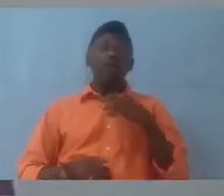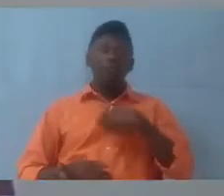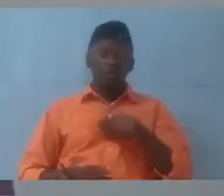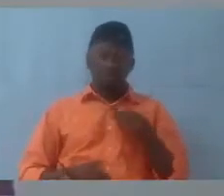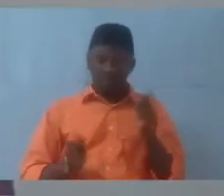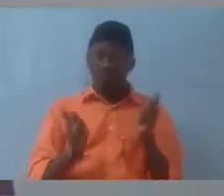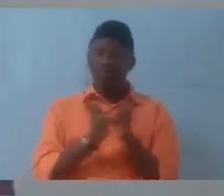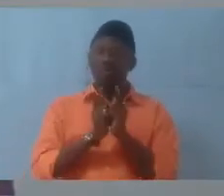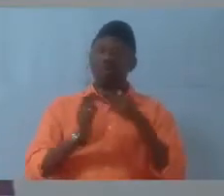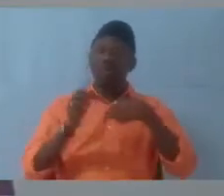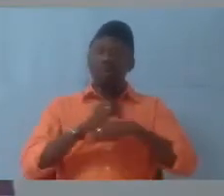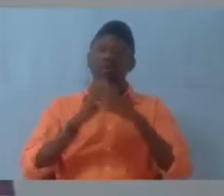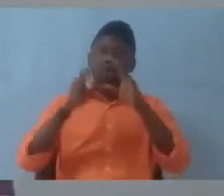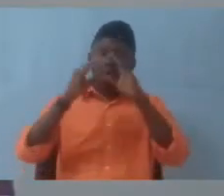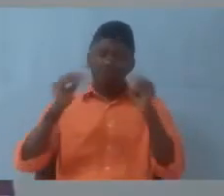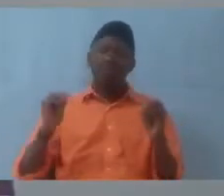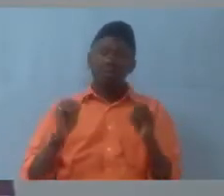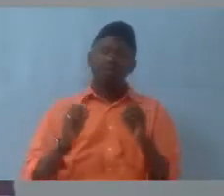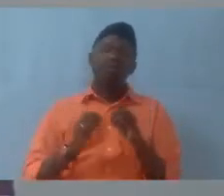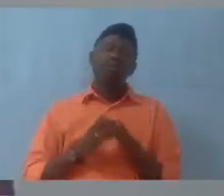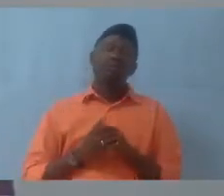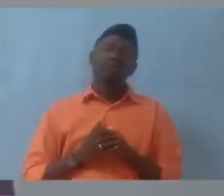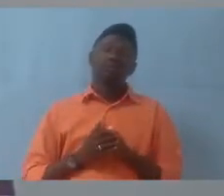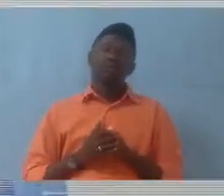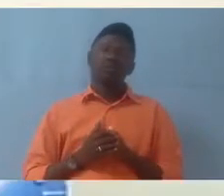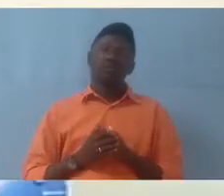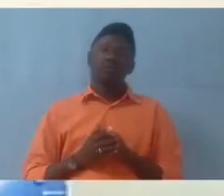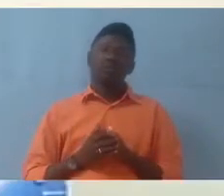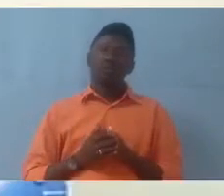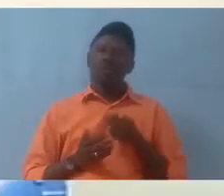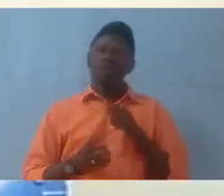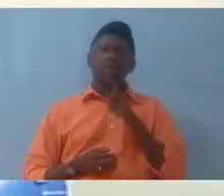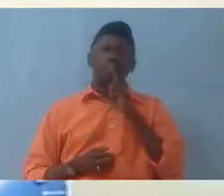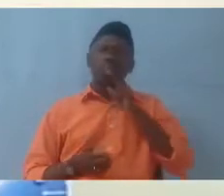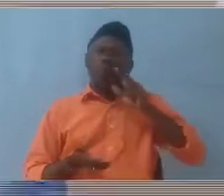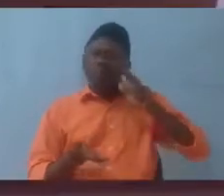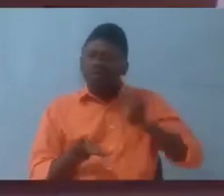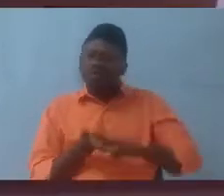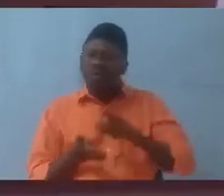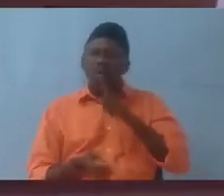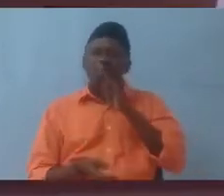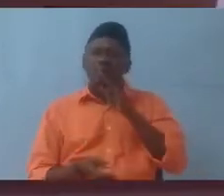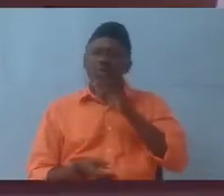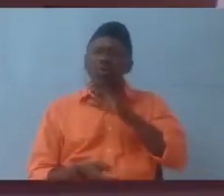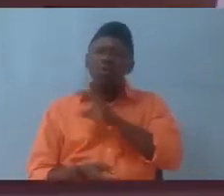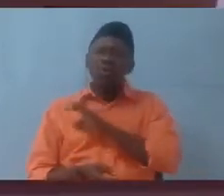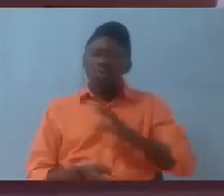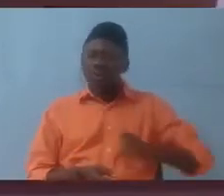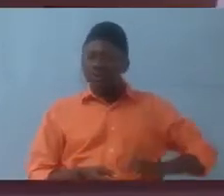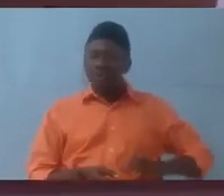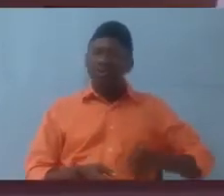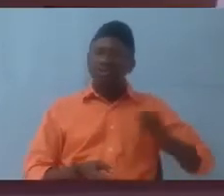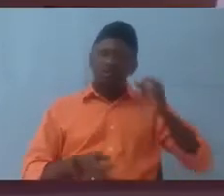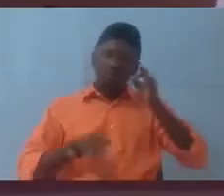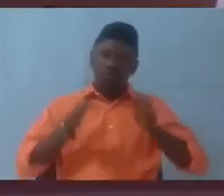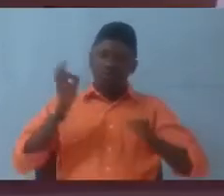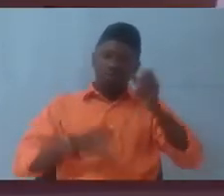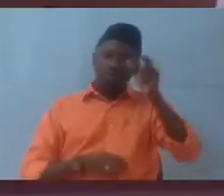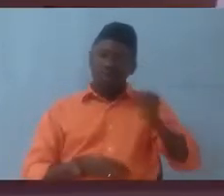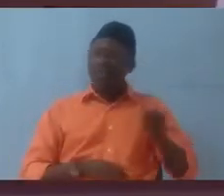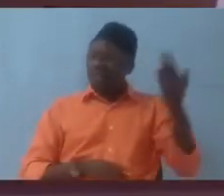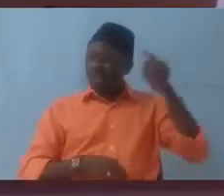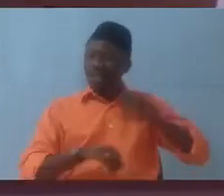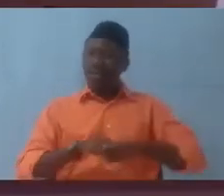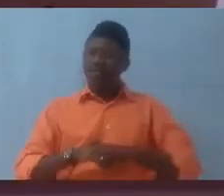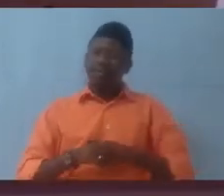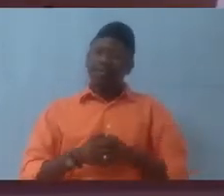na pour ma dem ci office am ci sasi. Can you confirm who was still the CJ at that time? Mi nga mëna wéral kan moy won Chief Justice ba jamono